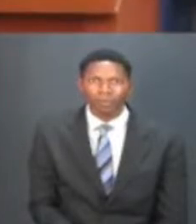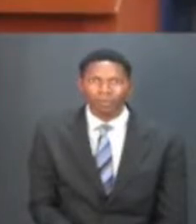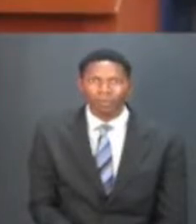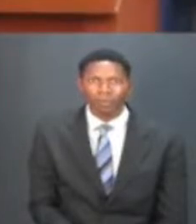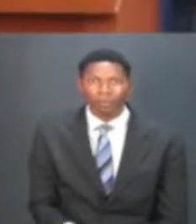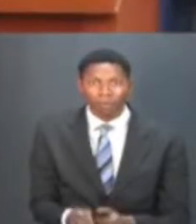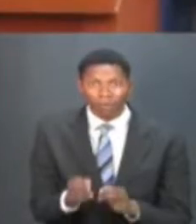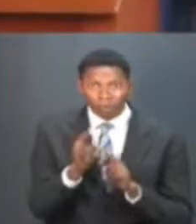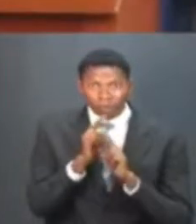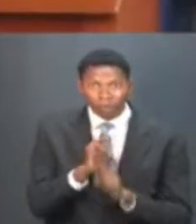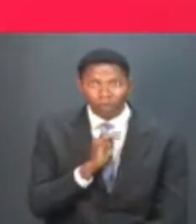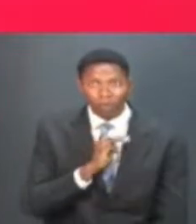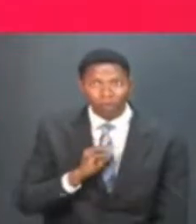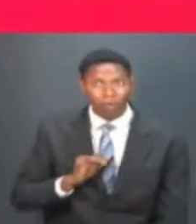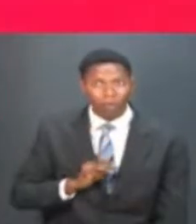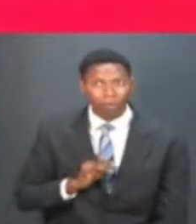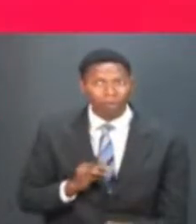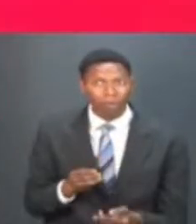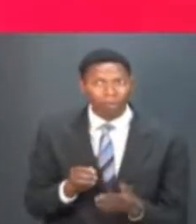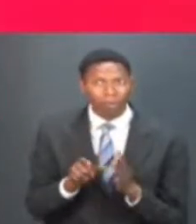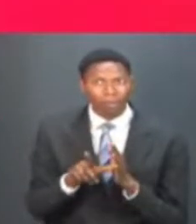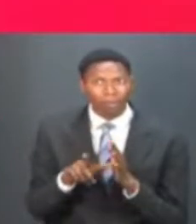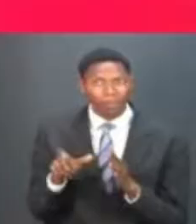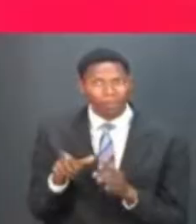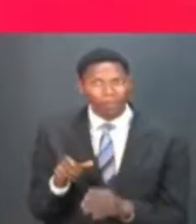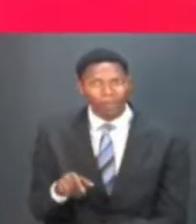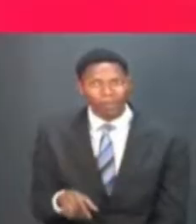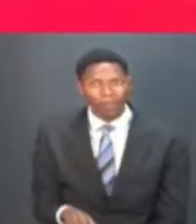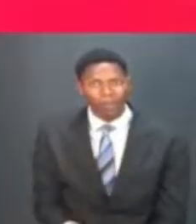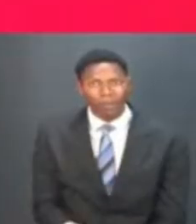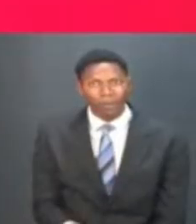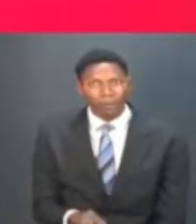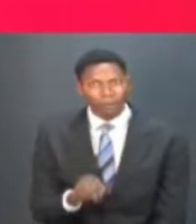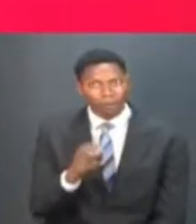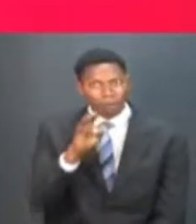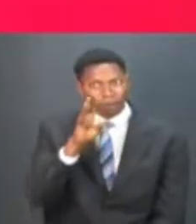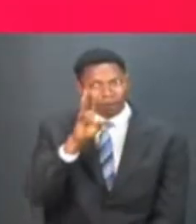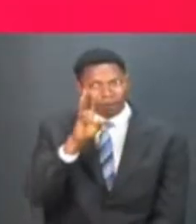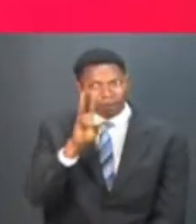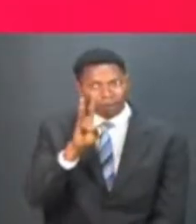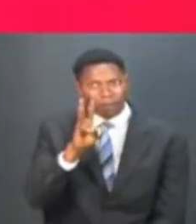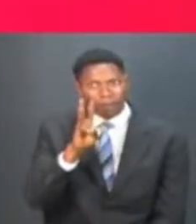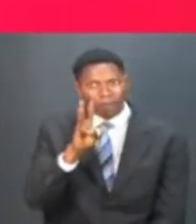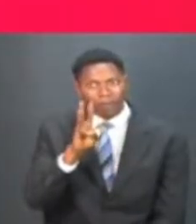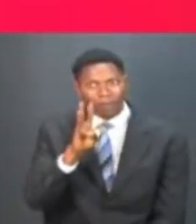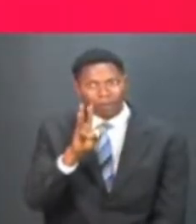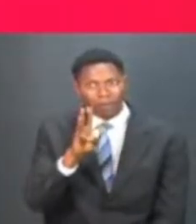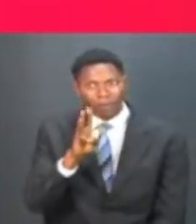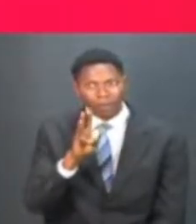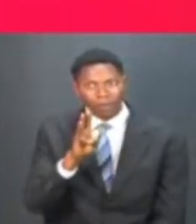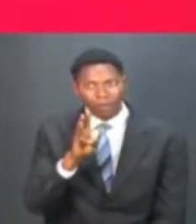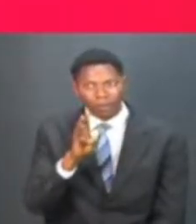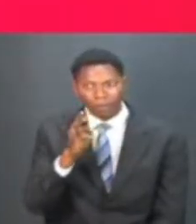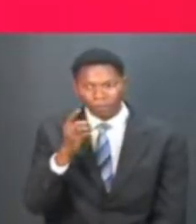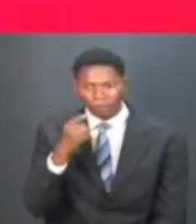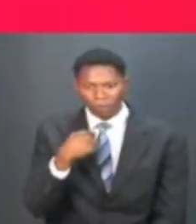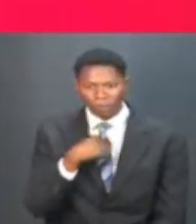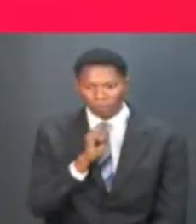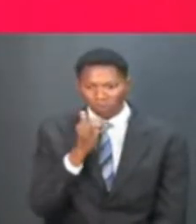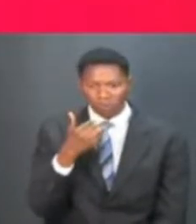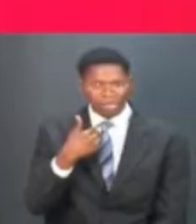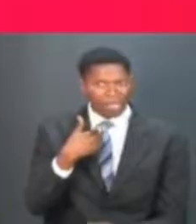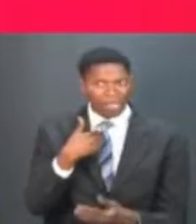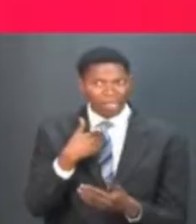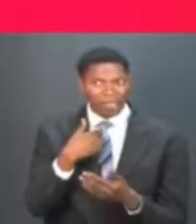Honorable members, we take item 6, because I don't have a copy